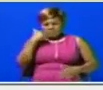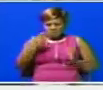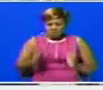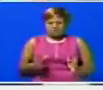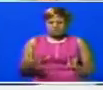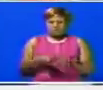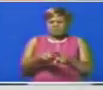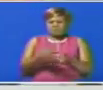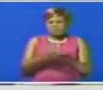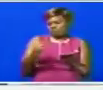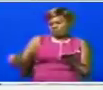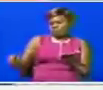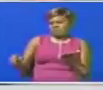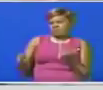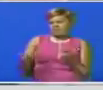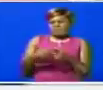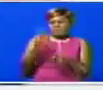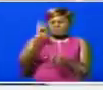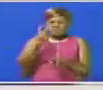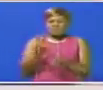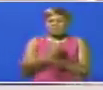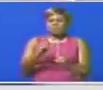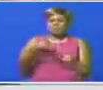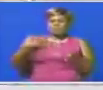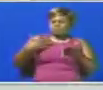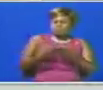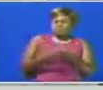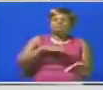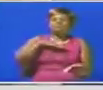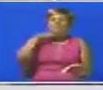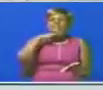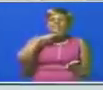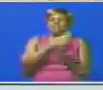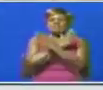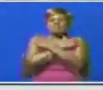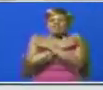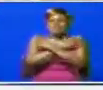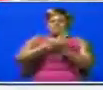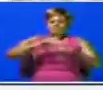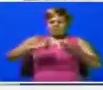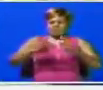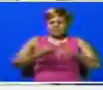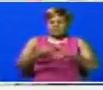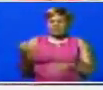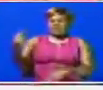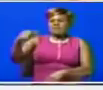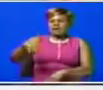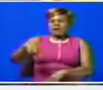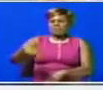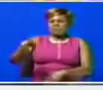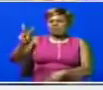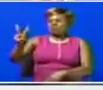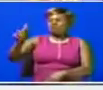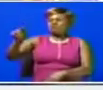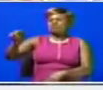even discharged, but no one came to see him until his death, only for friends and relatives to show up with